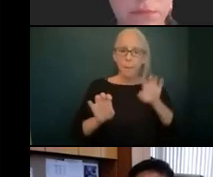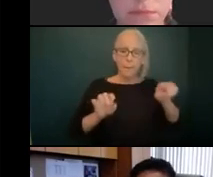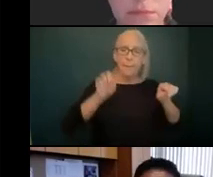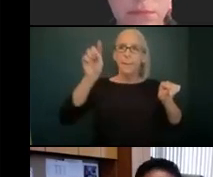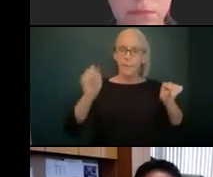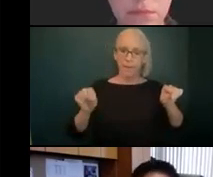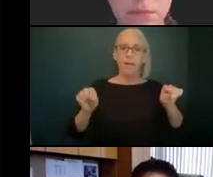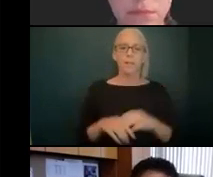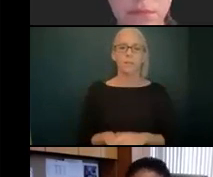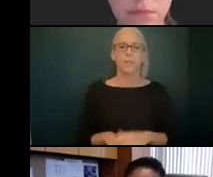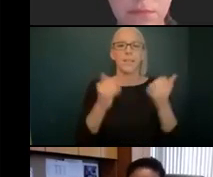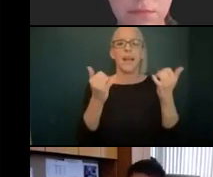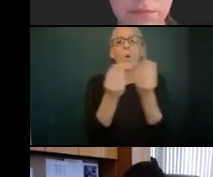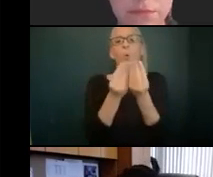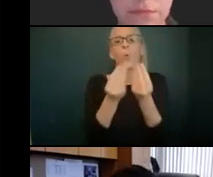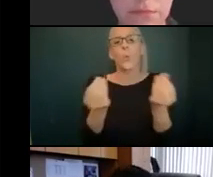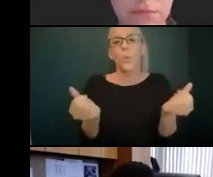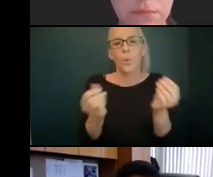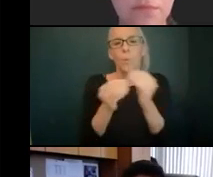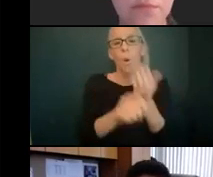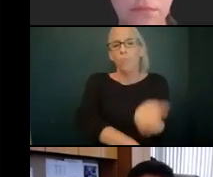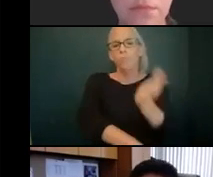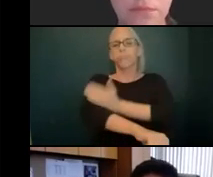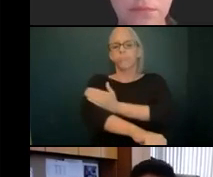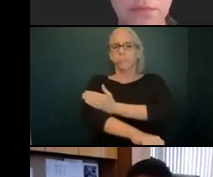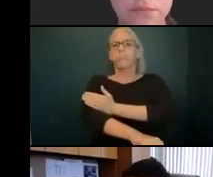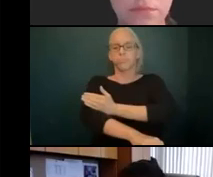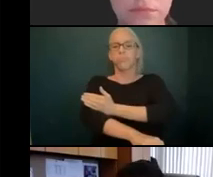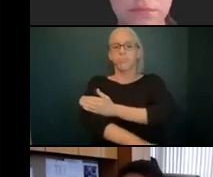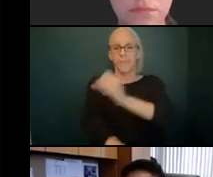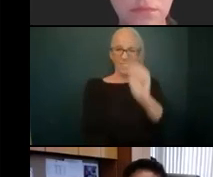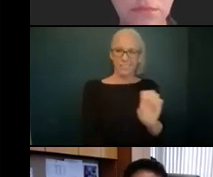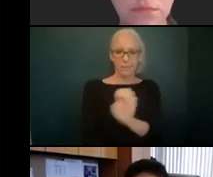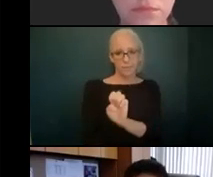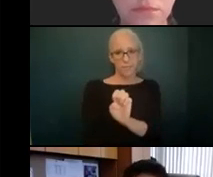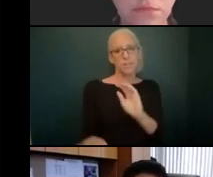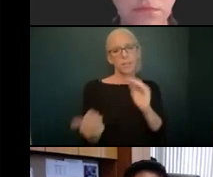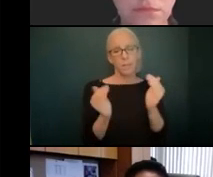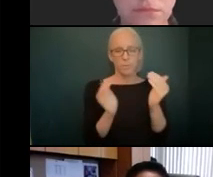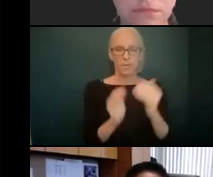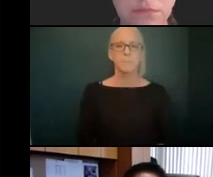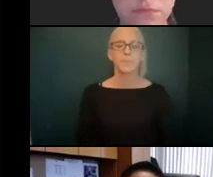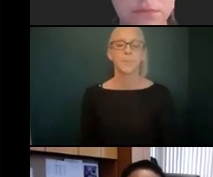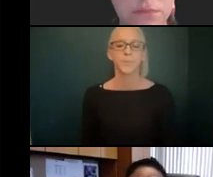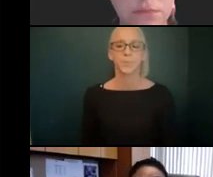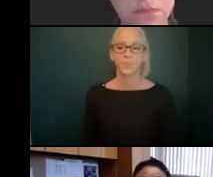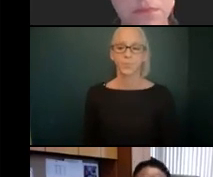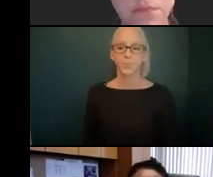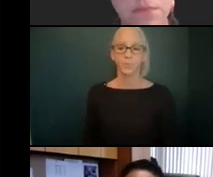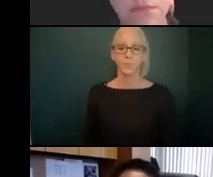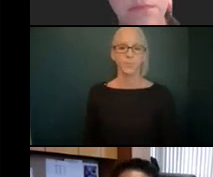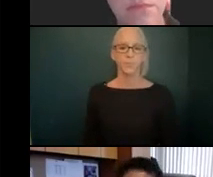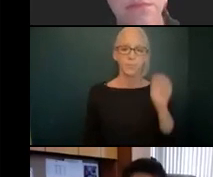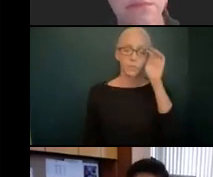actually fared much better overall than how we did in the southeast part of the country. And if you look at the recent deaths